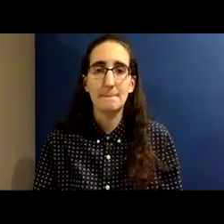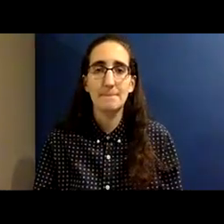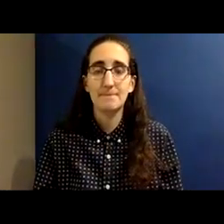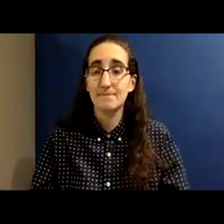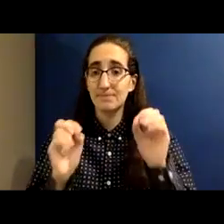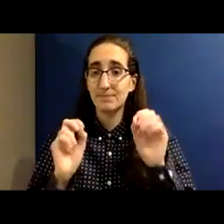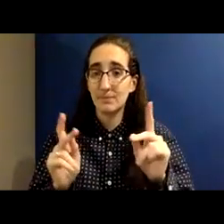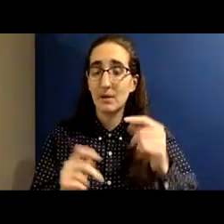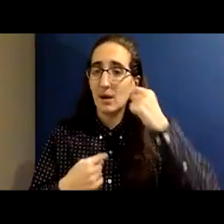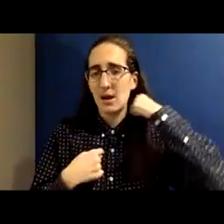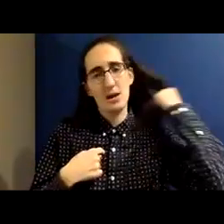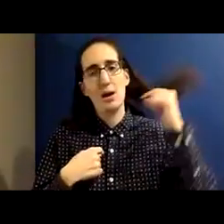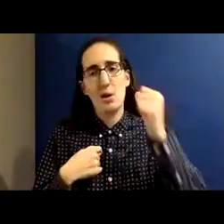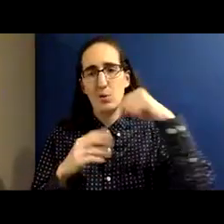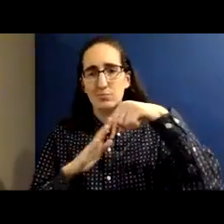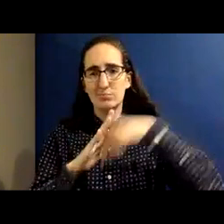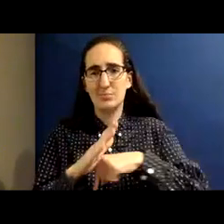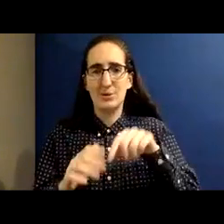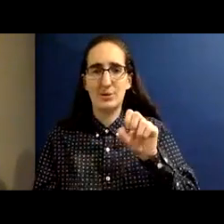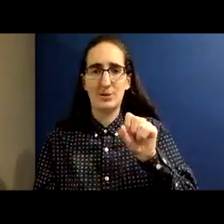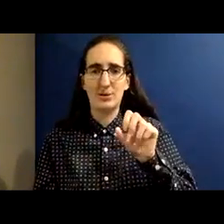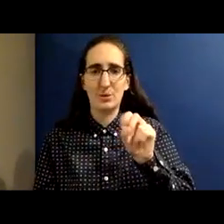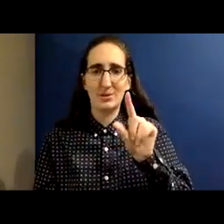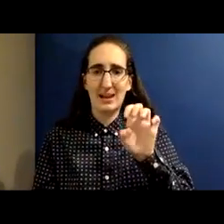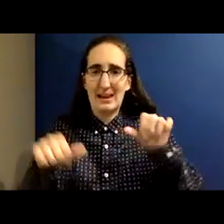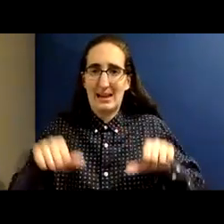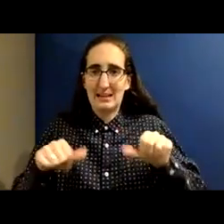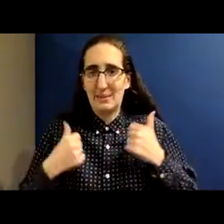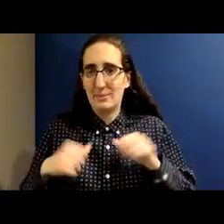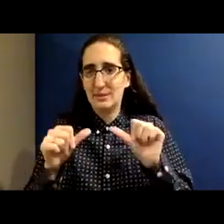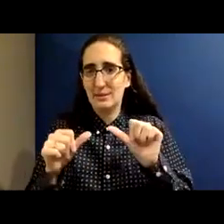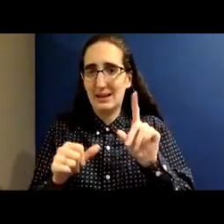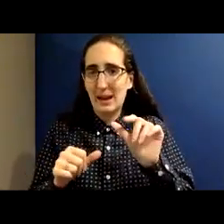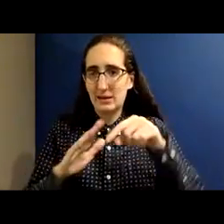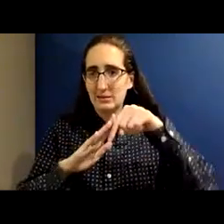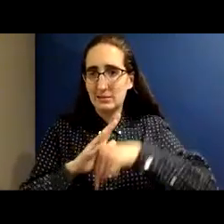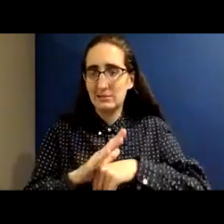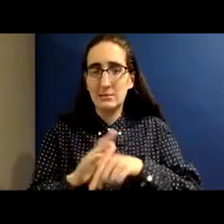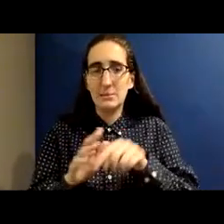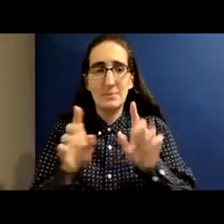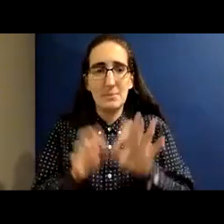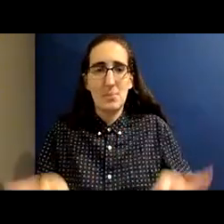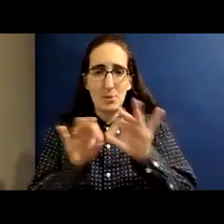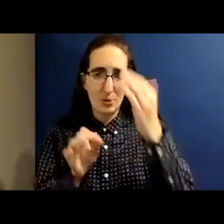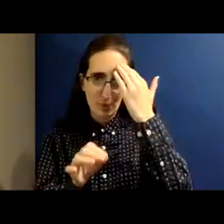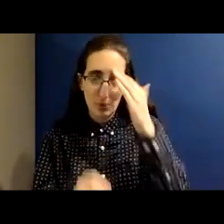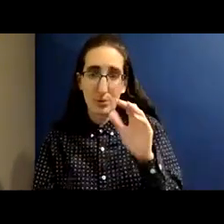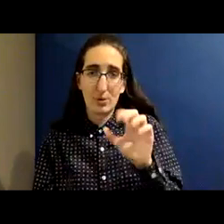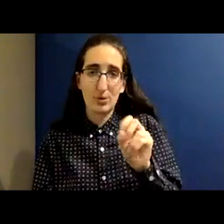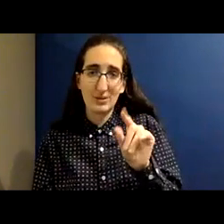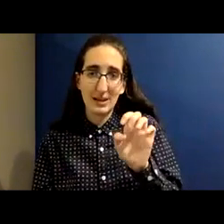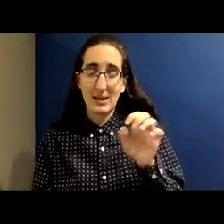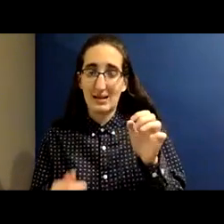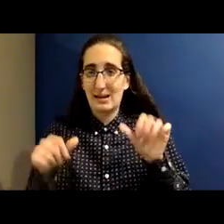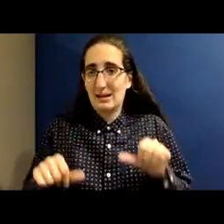All right, and then I'm not going to go into suicide attempt data in detail, but it's important just to know that suicide attempt data has different